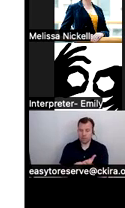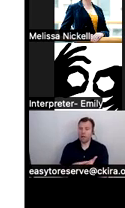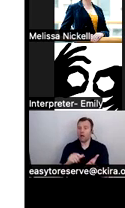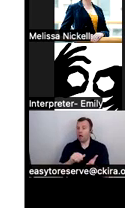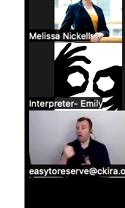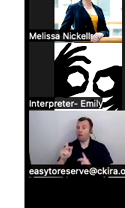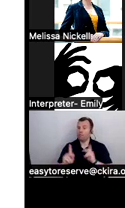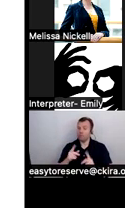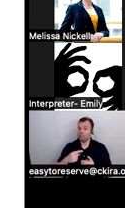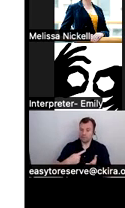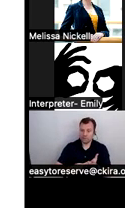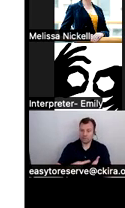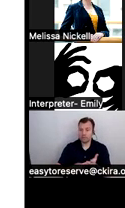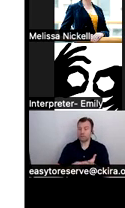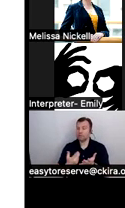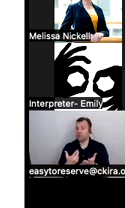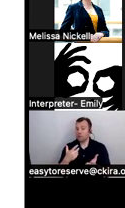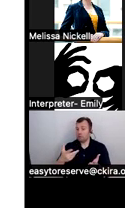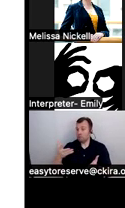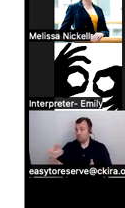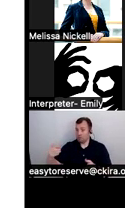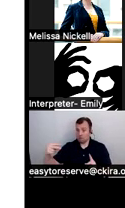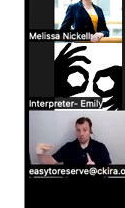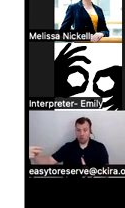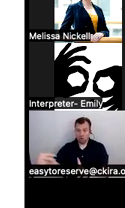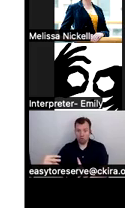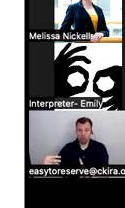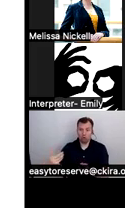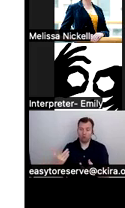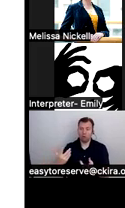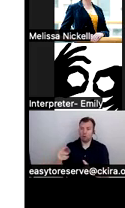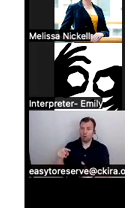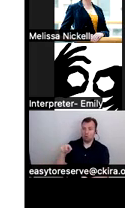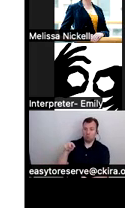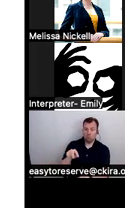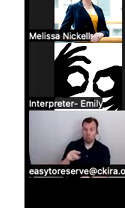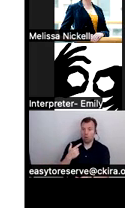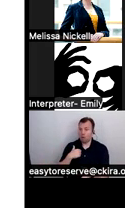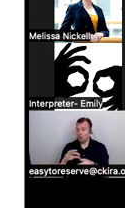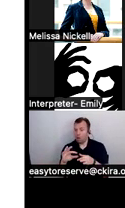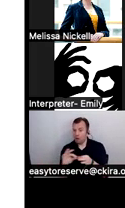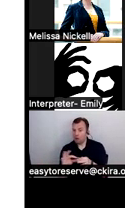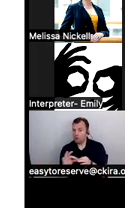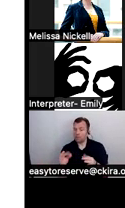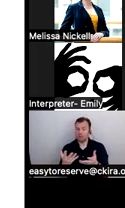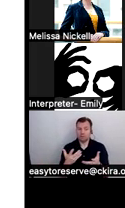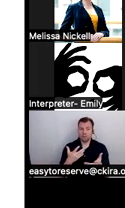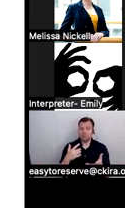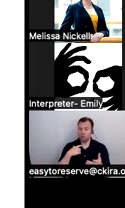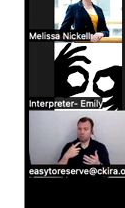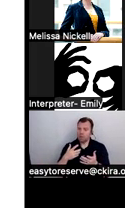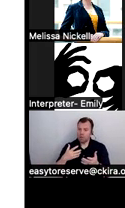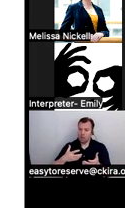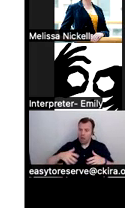ask questions. They might have looked at the grant a little bit, or may have some comments as well. So that can be very active